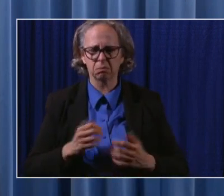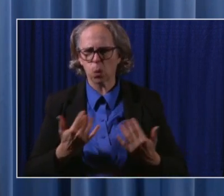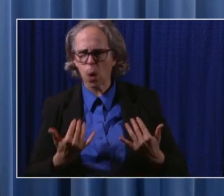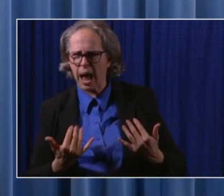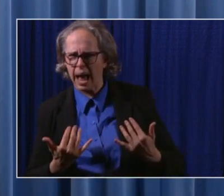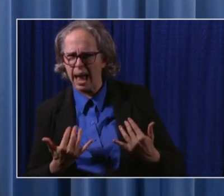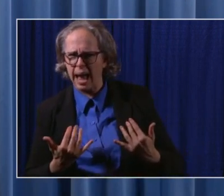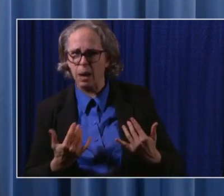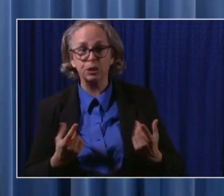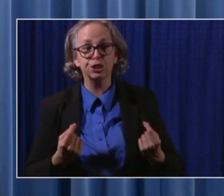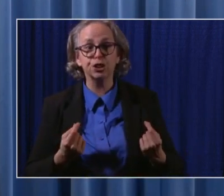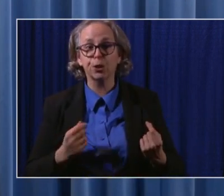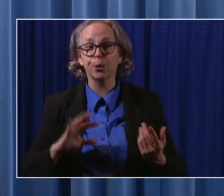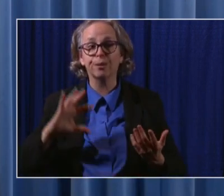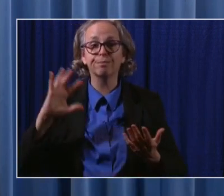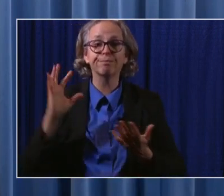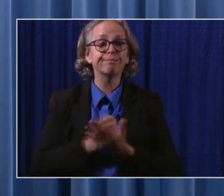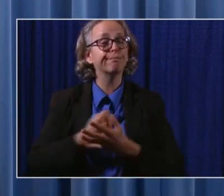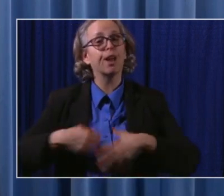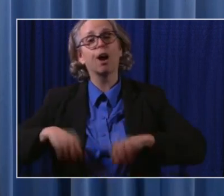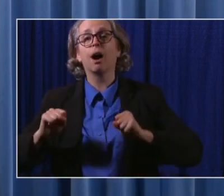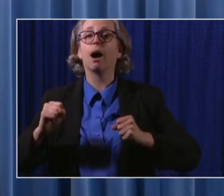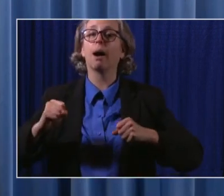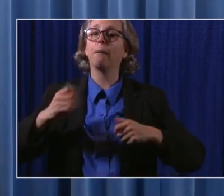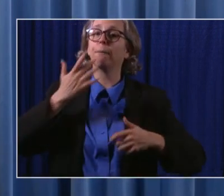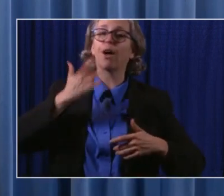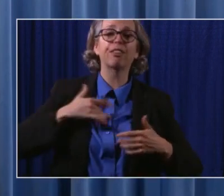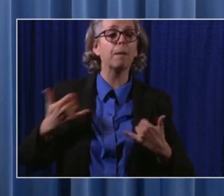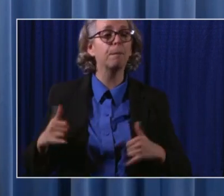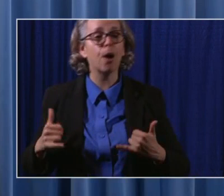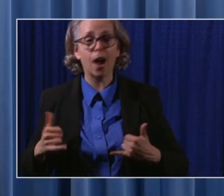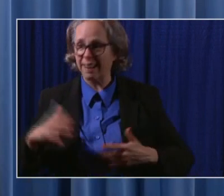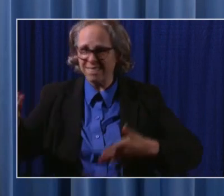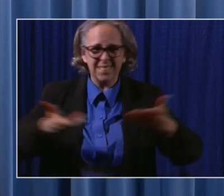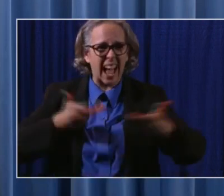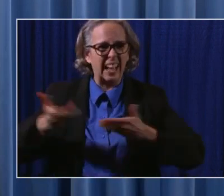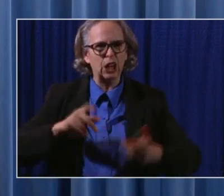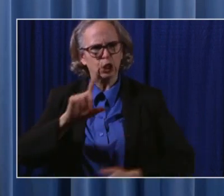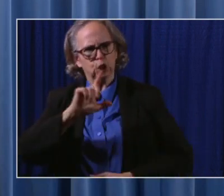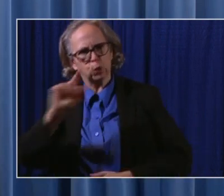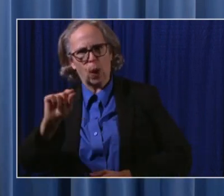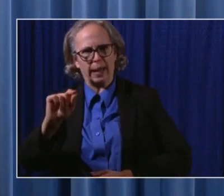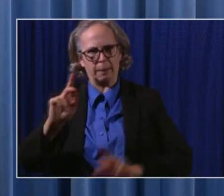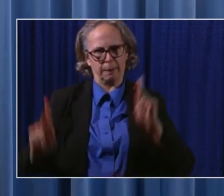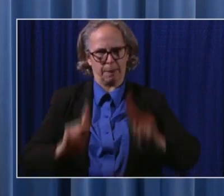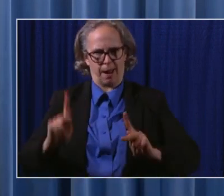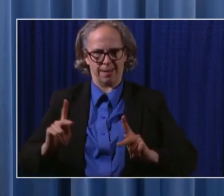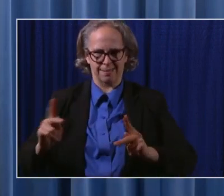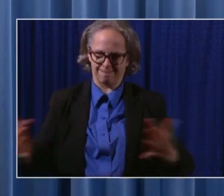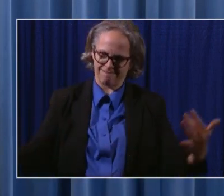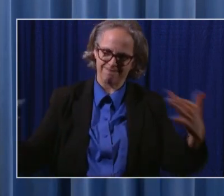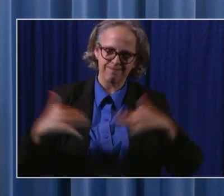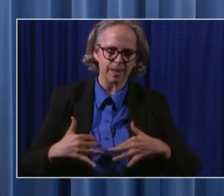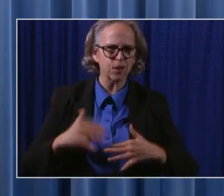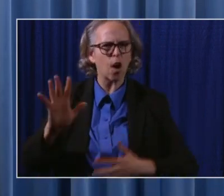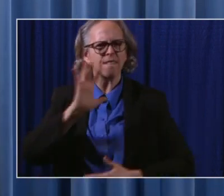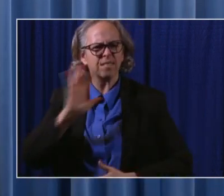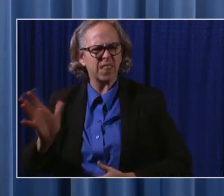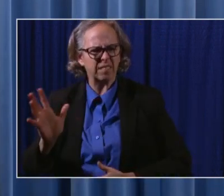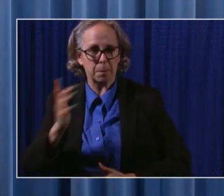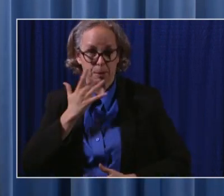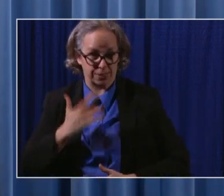her 50th birthday party with about 20 guests. 2 of those guests run a home daycare